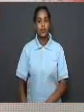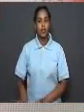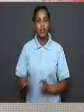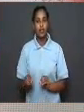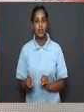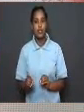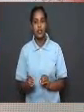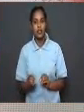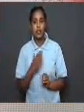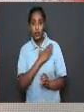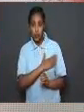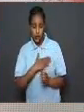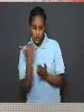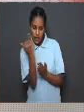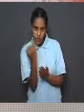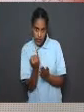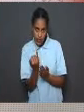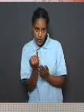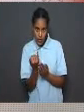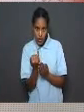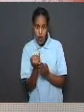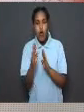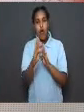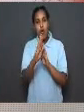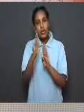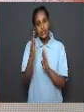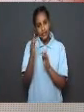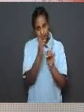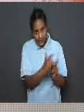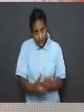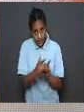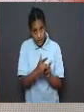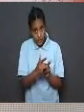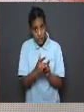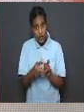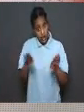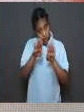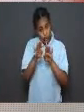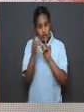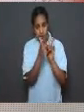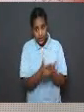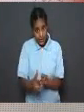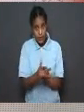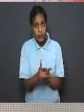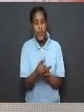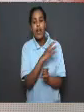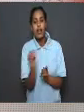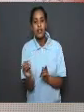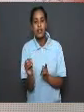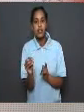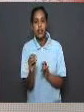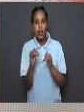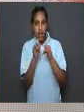Students, please draw an open system, a closed system, and